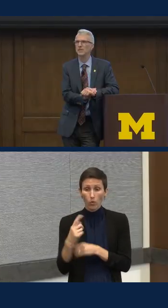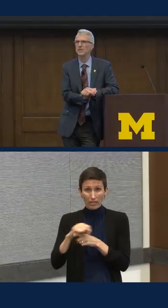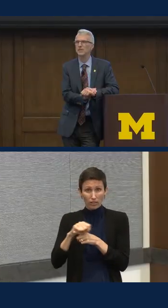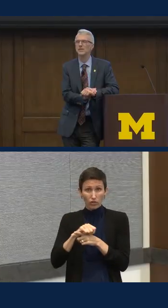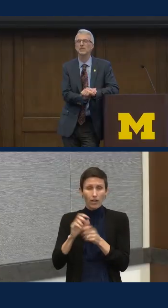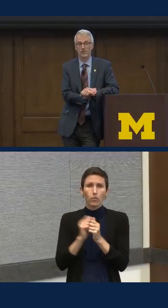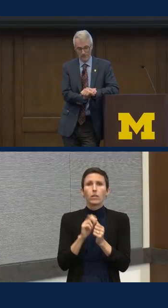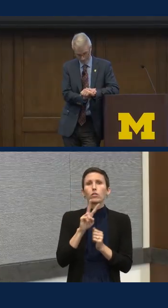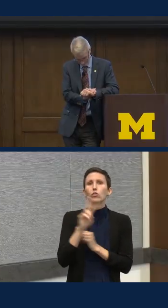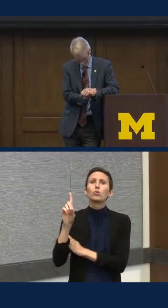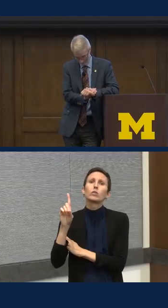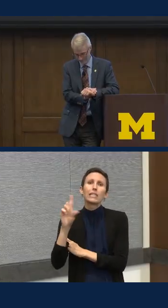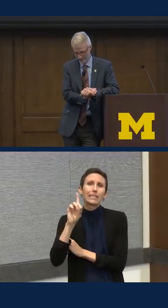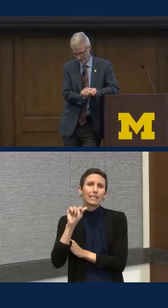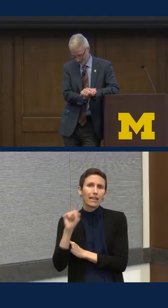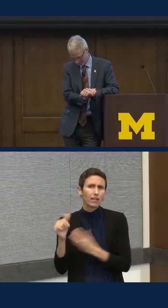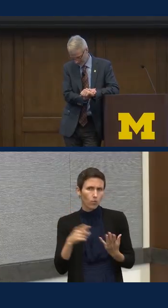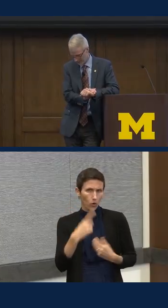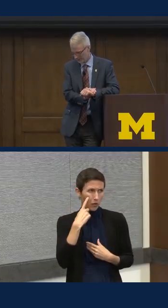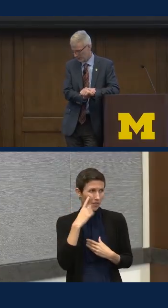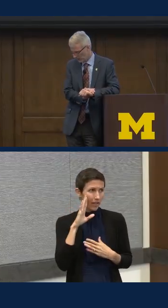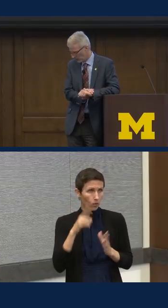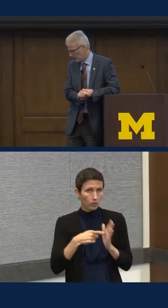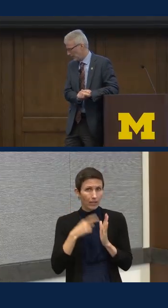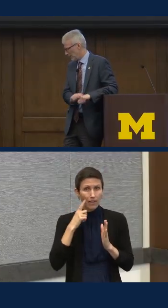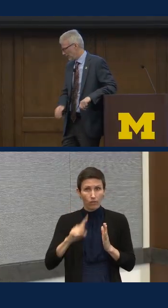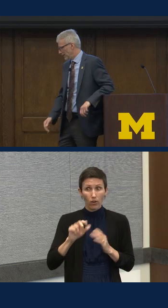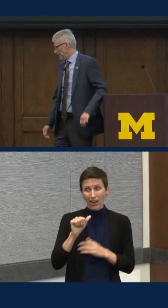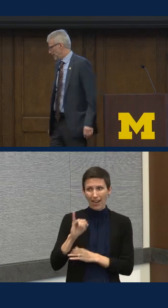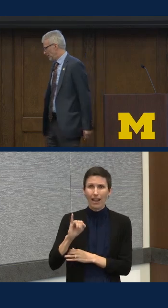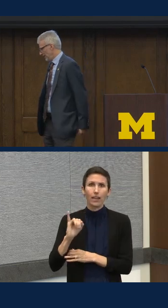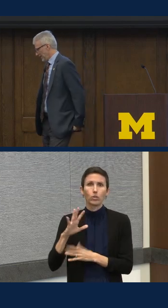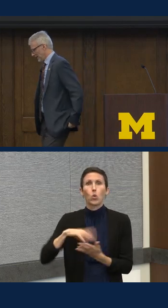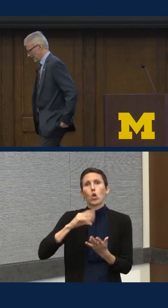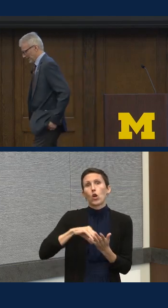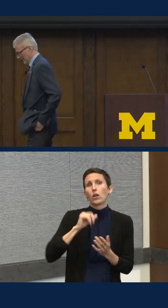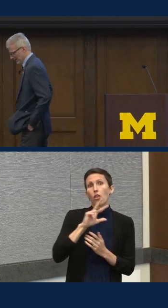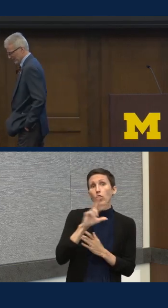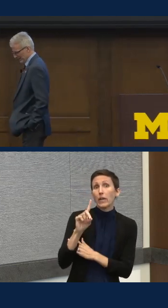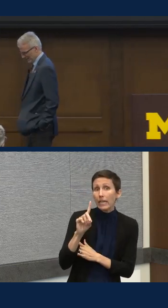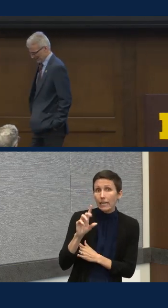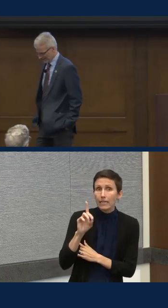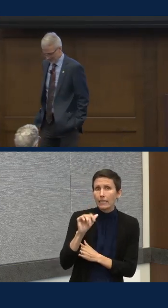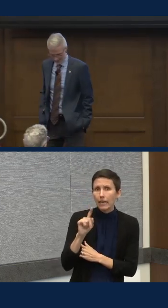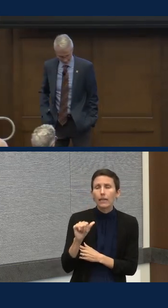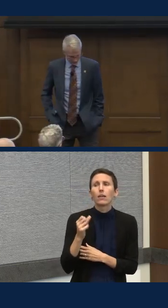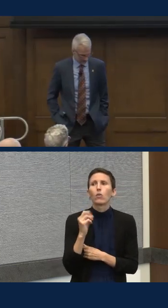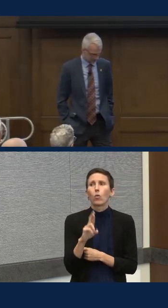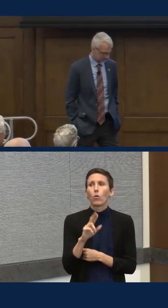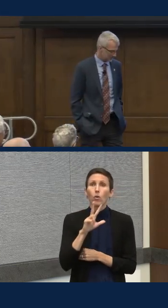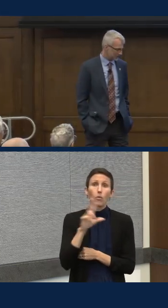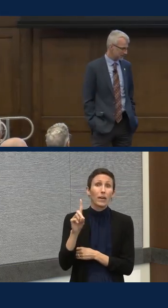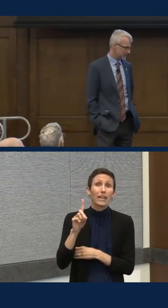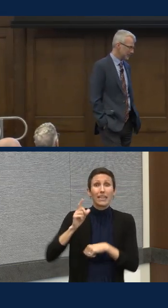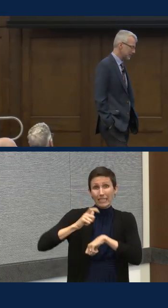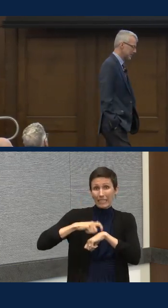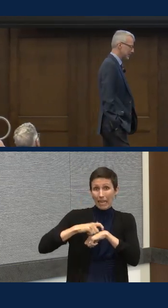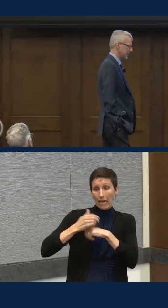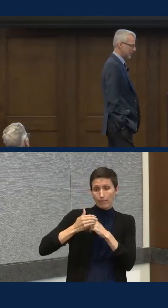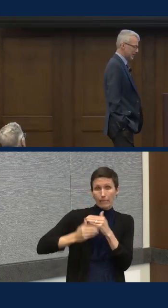2D data. So what do you think it will take for AI to work with like 3D data or even 3D time series